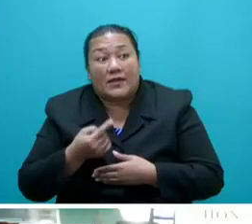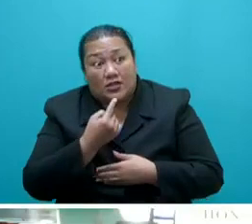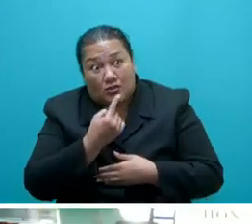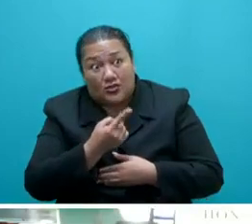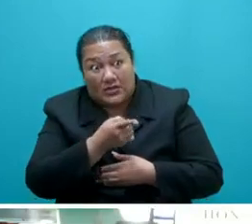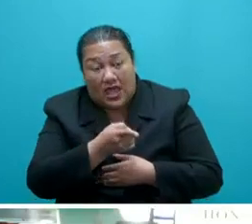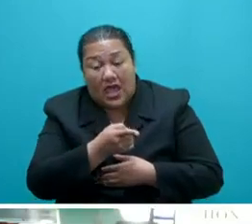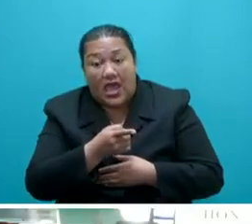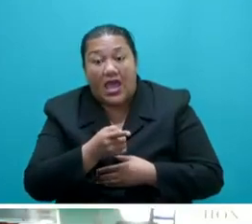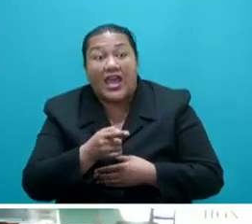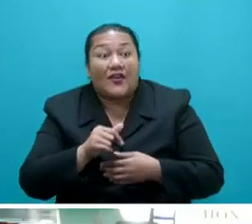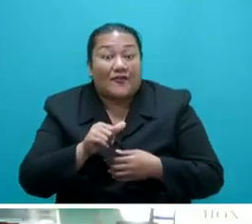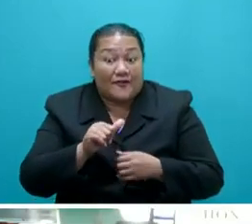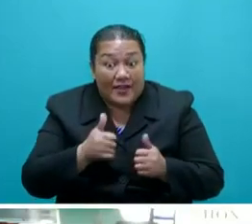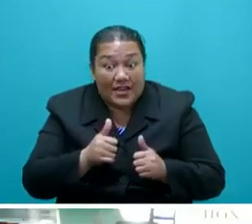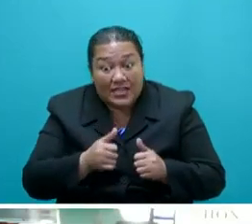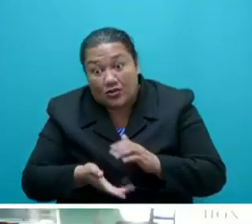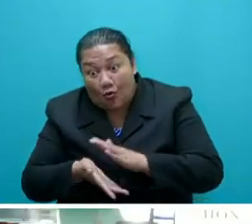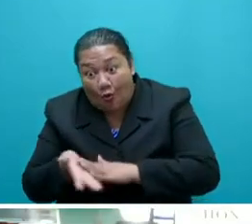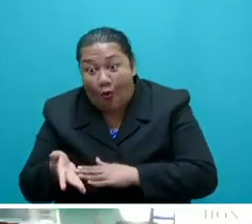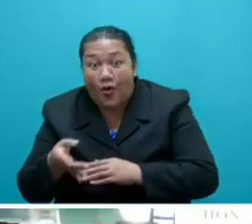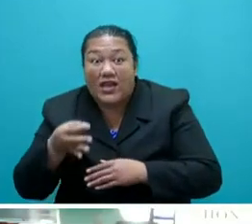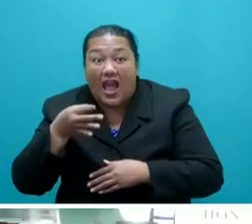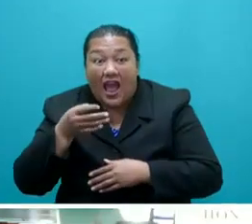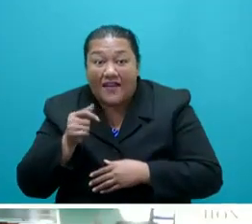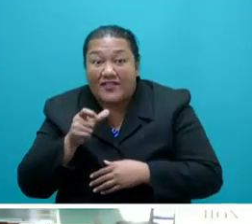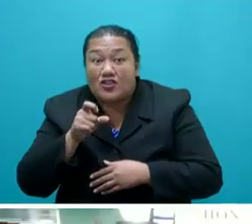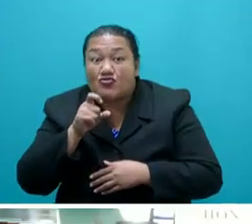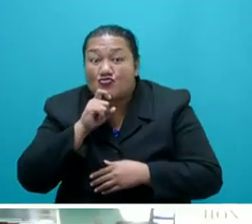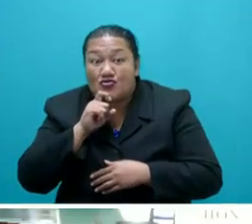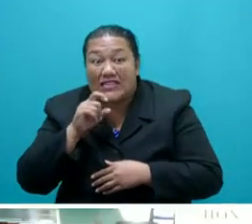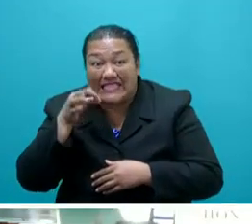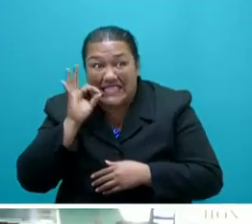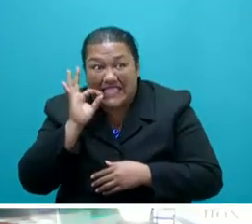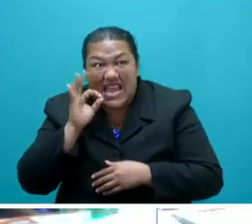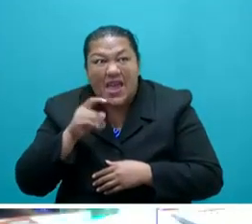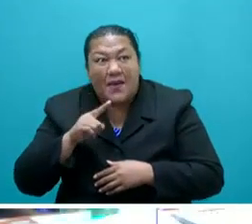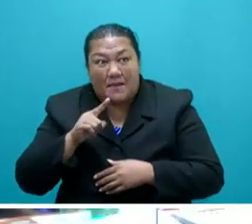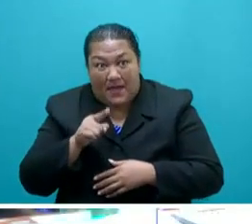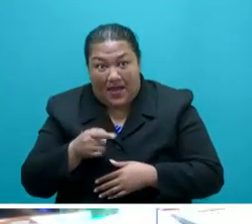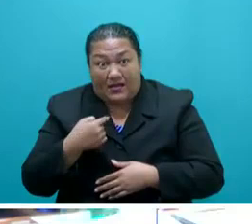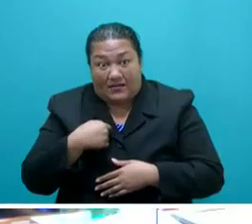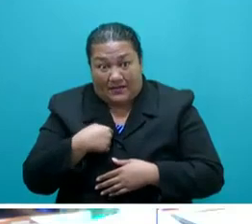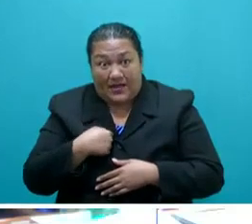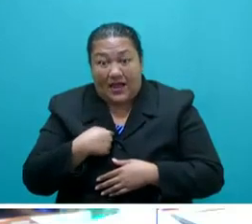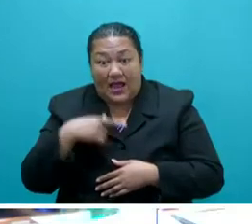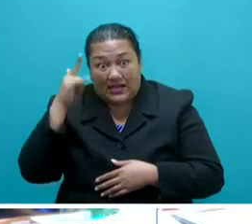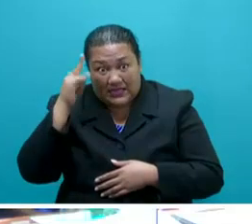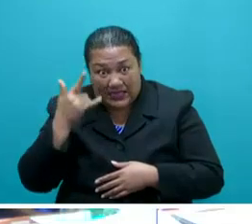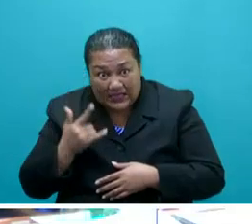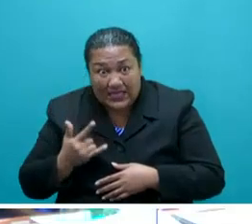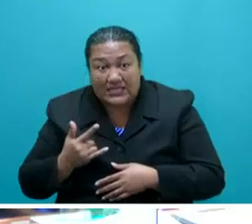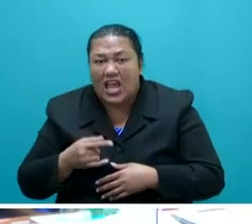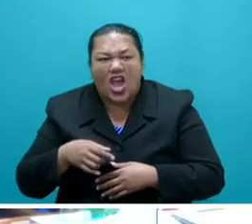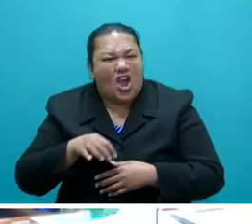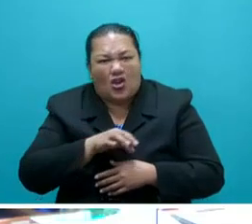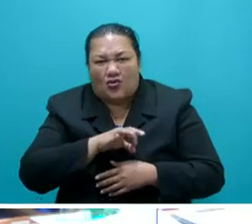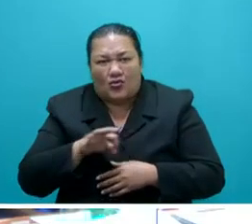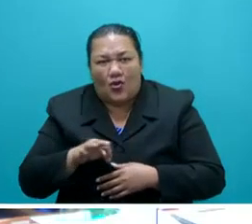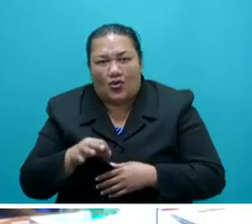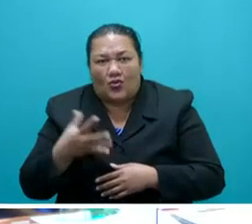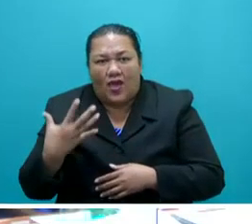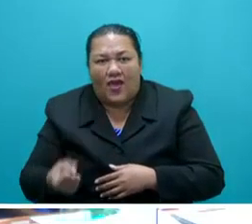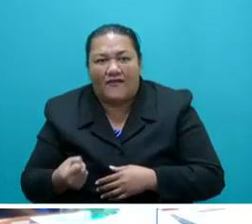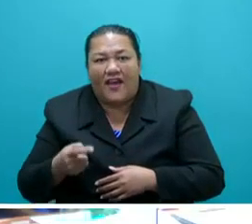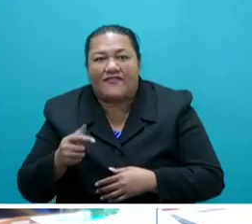because of some commitments on this side. If you can just finish off the betting order and also the bills, then we should not have